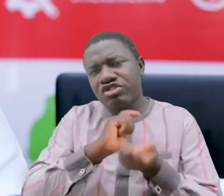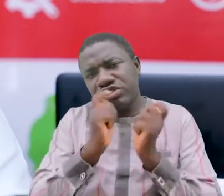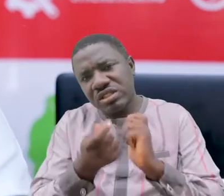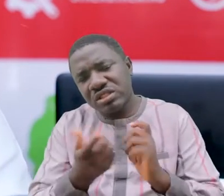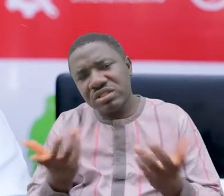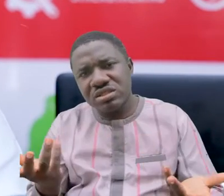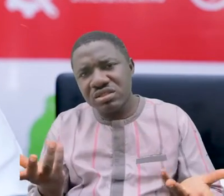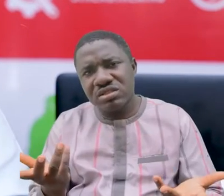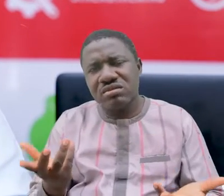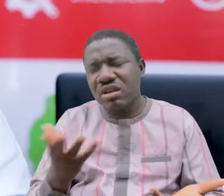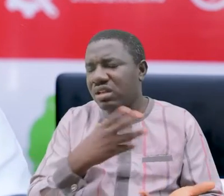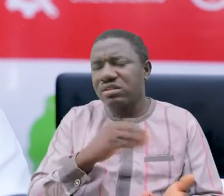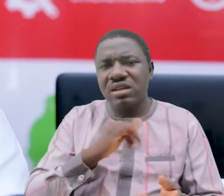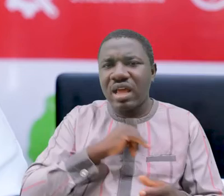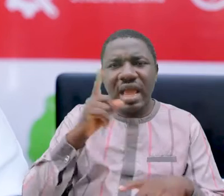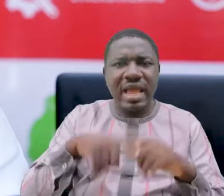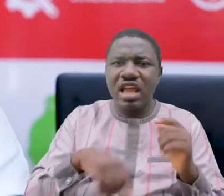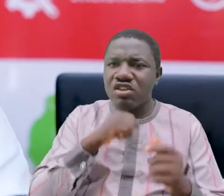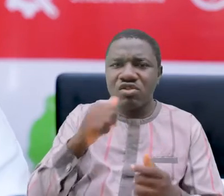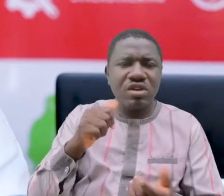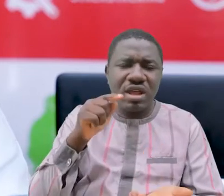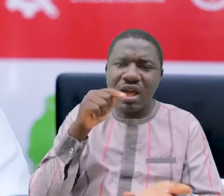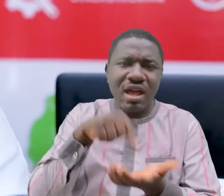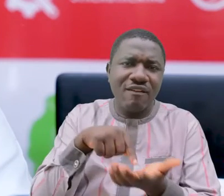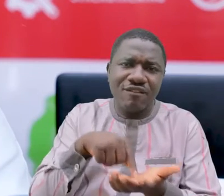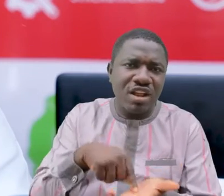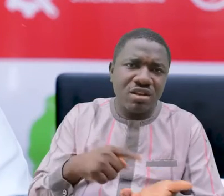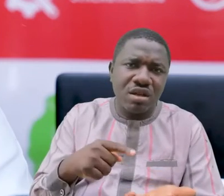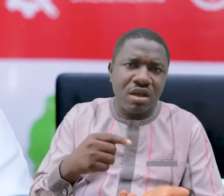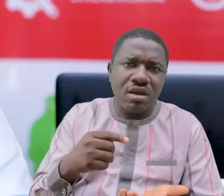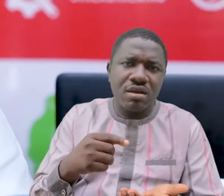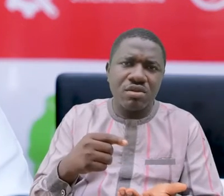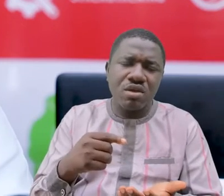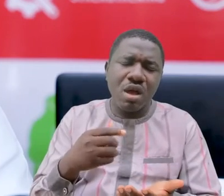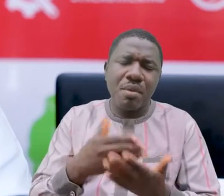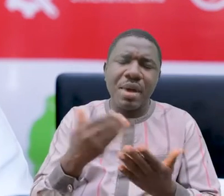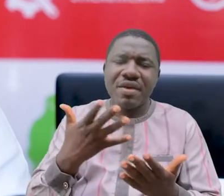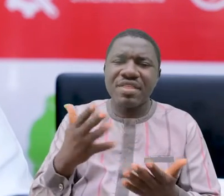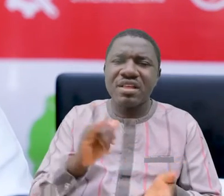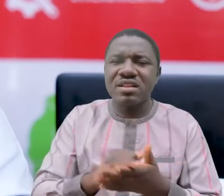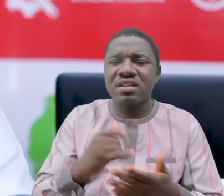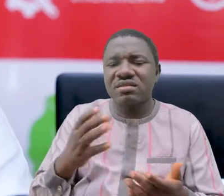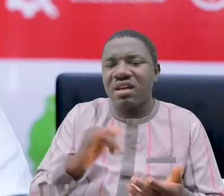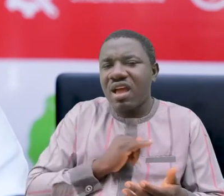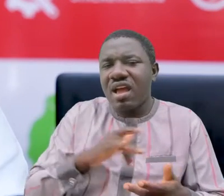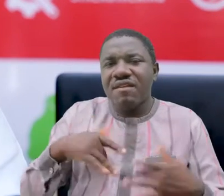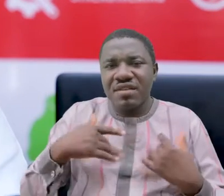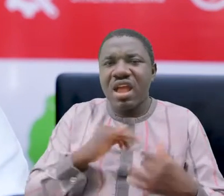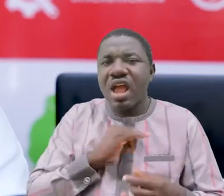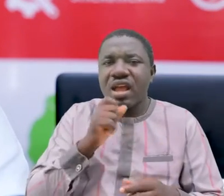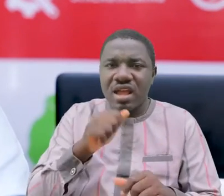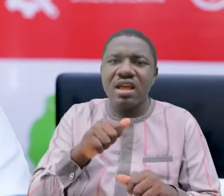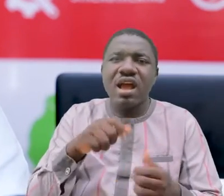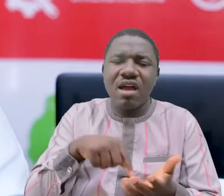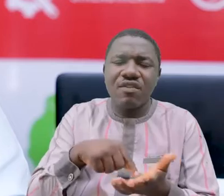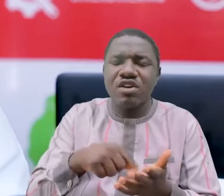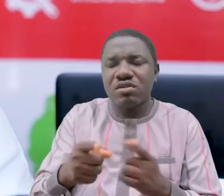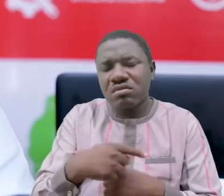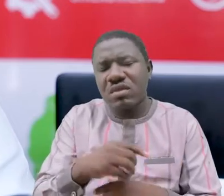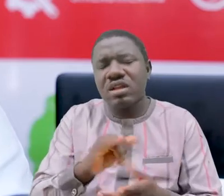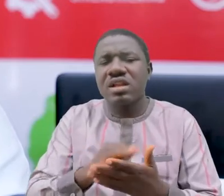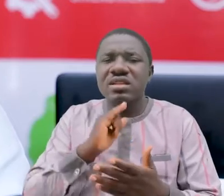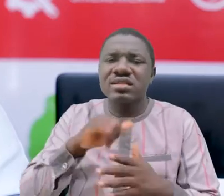life in the near future and puts me in a situation whereby I'm unable to afford things I take for granted